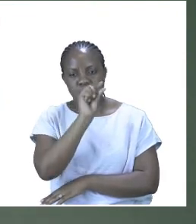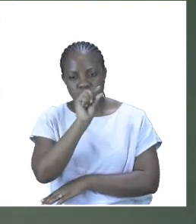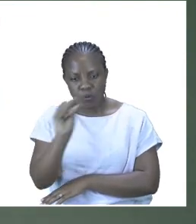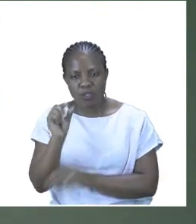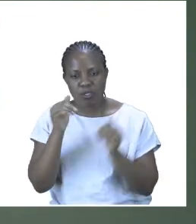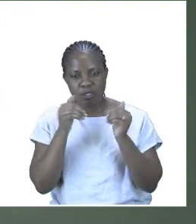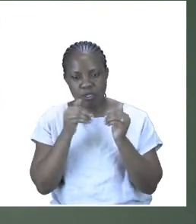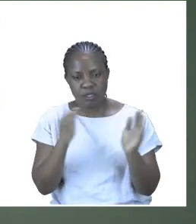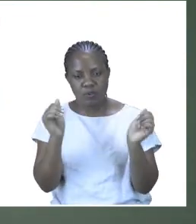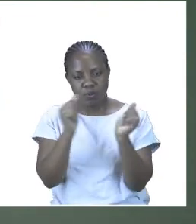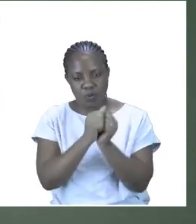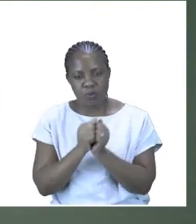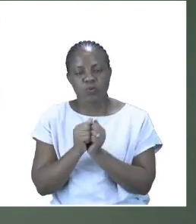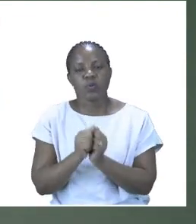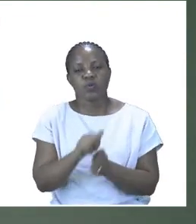O,